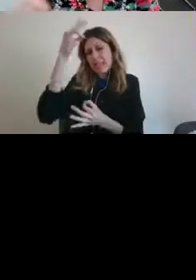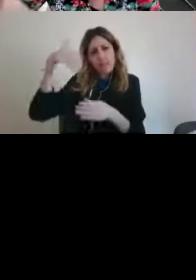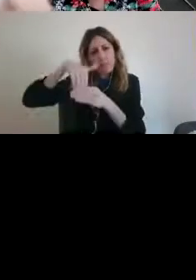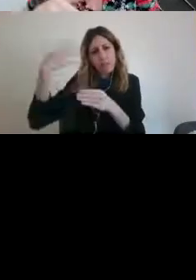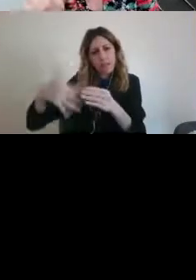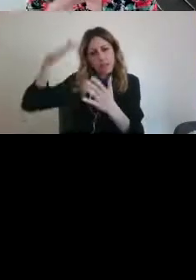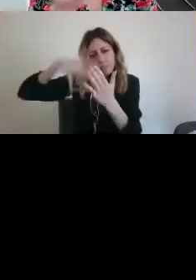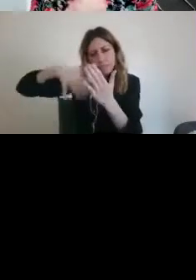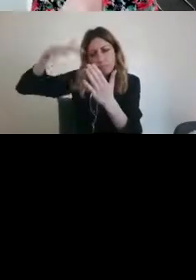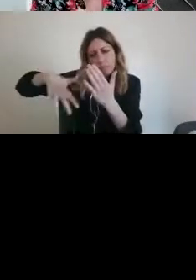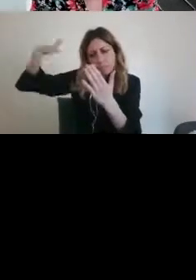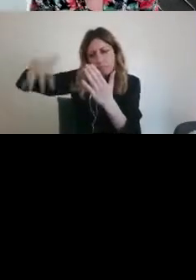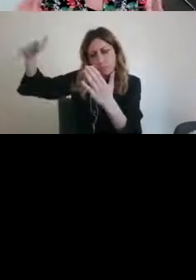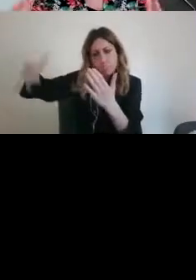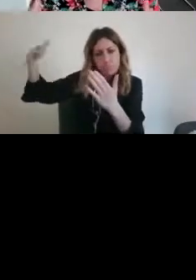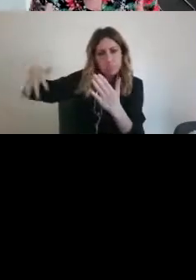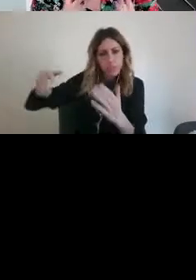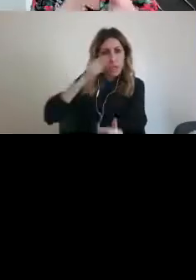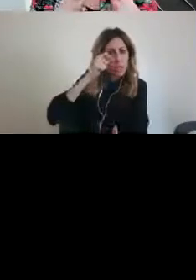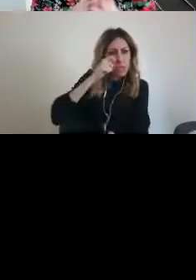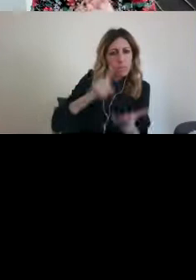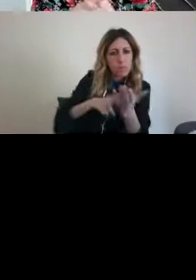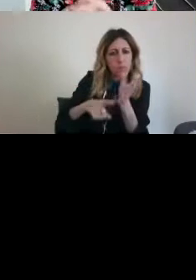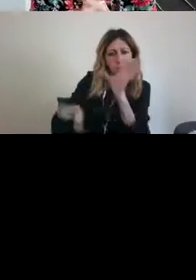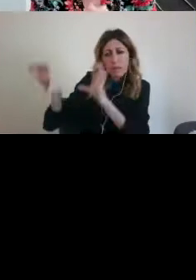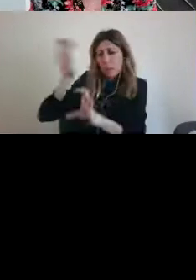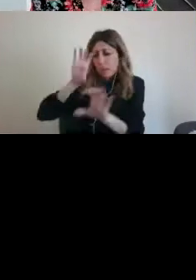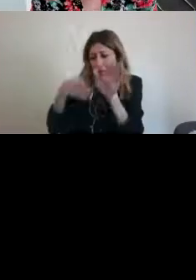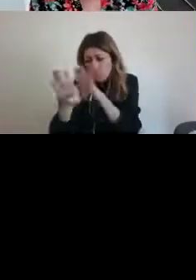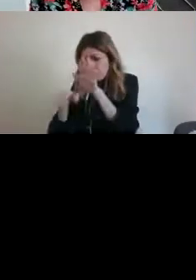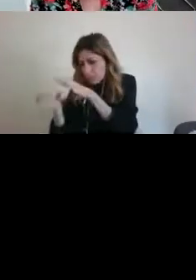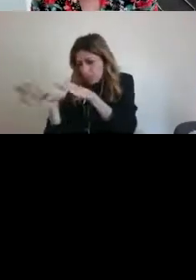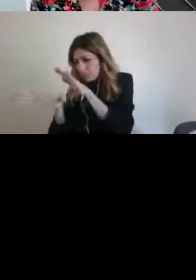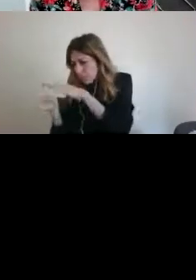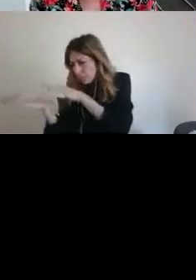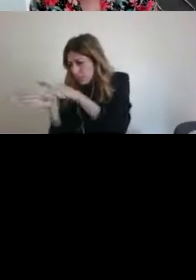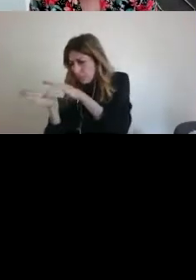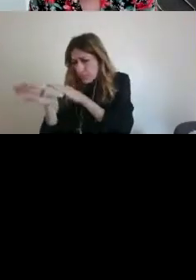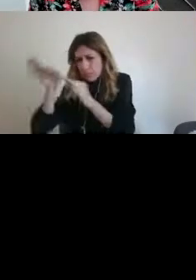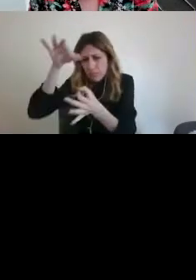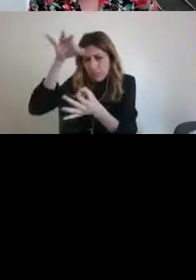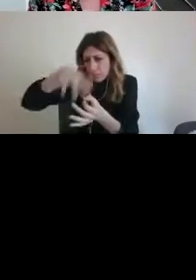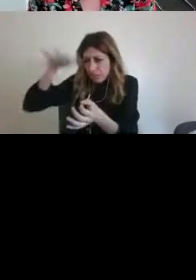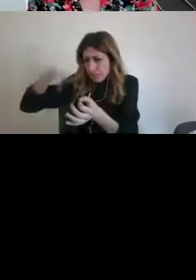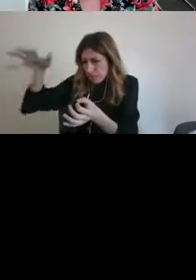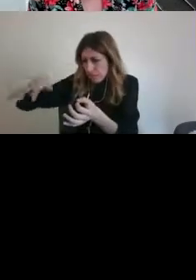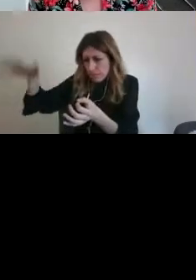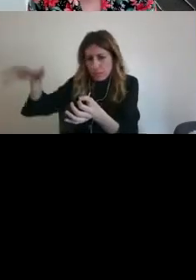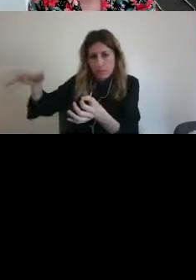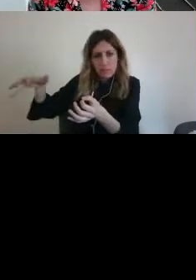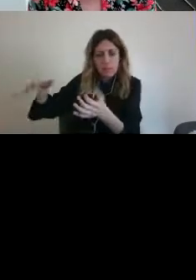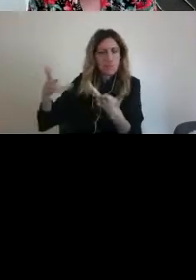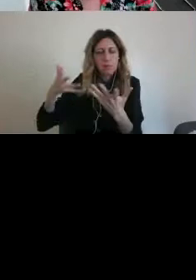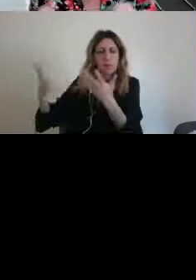to crawl through all these pages. So improving your internal linking structure is one of the most important ways of keeping your website